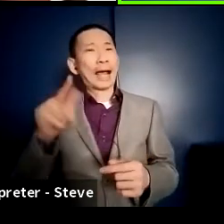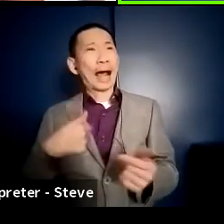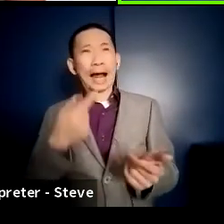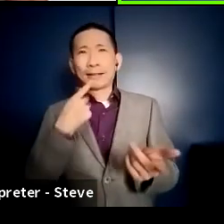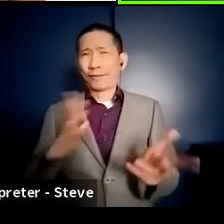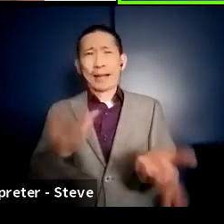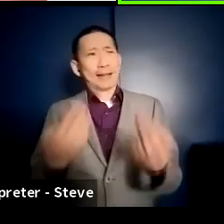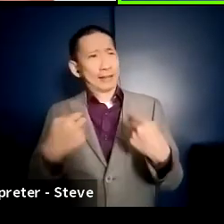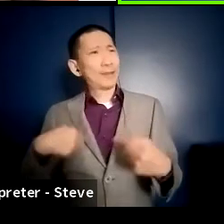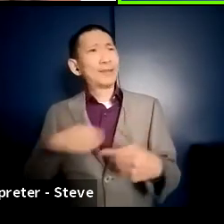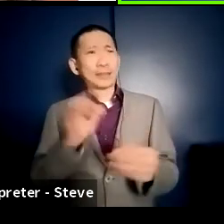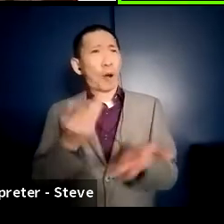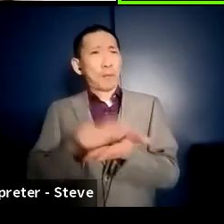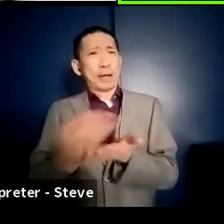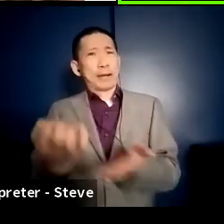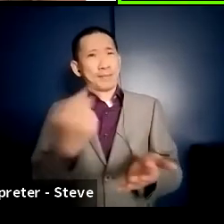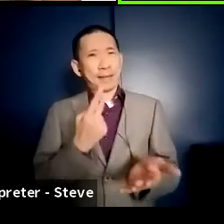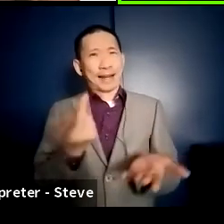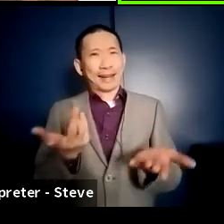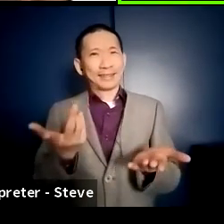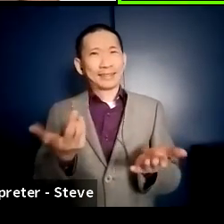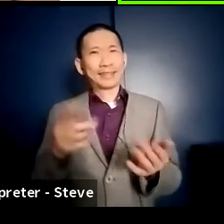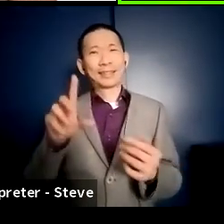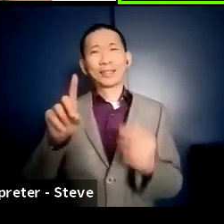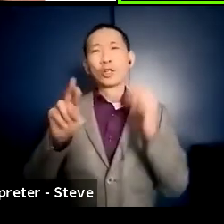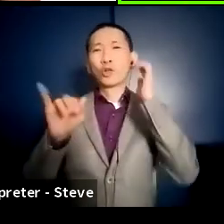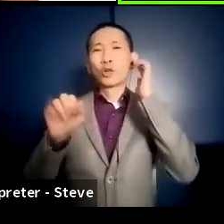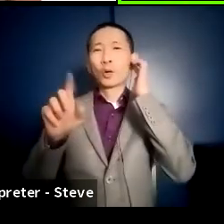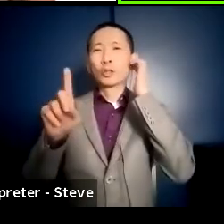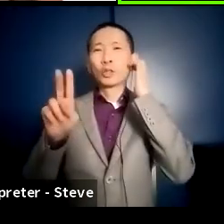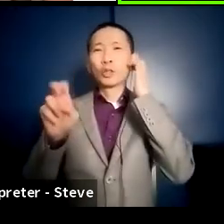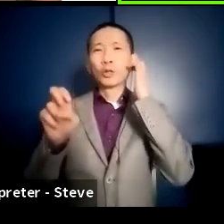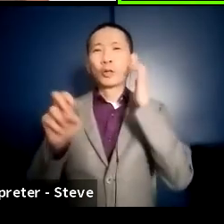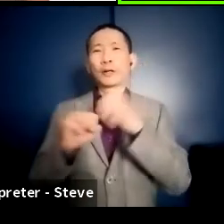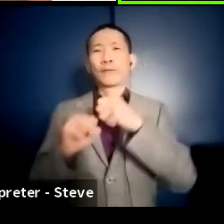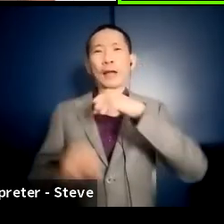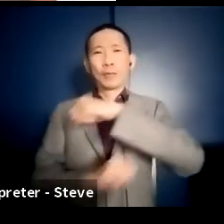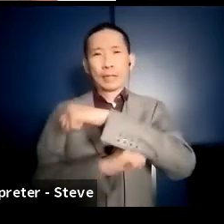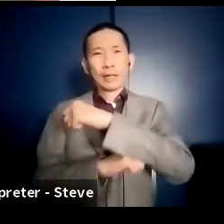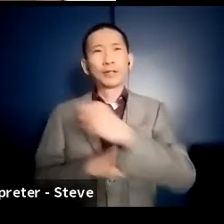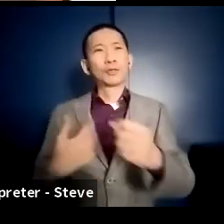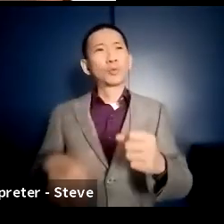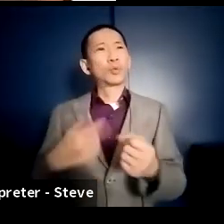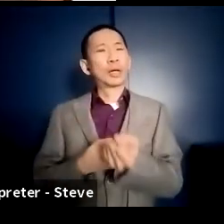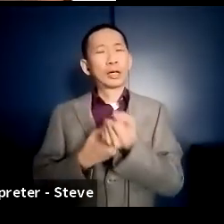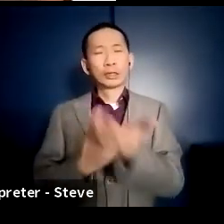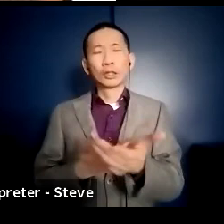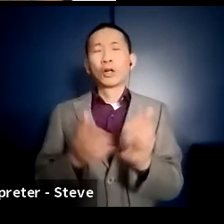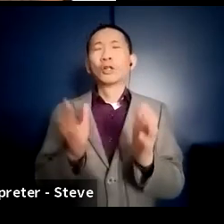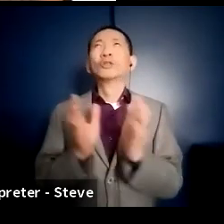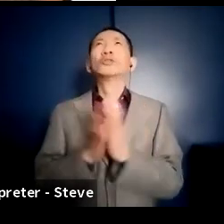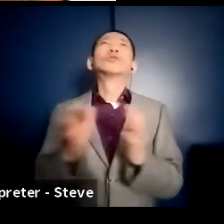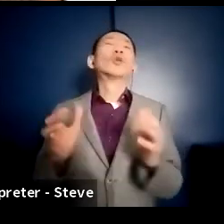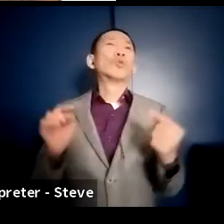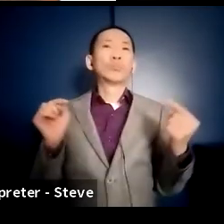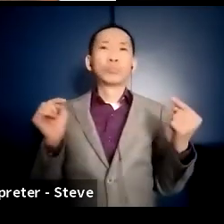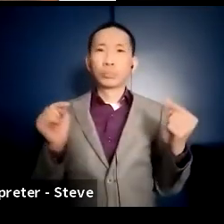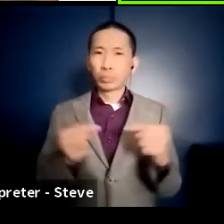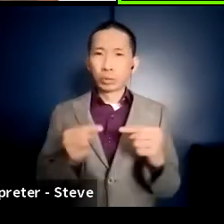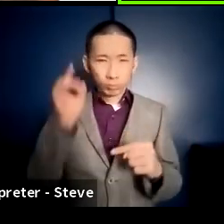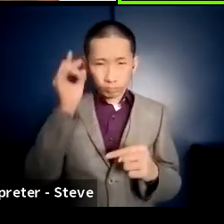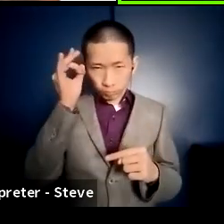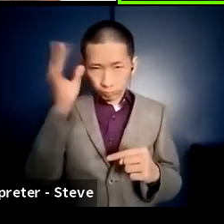back. I mean, the Doris Duke Foundation especially has caused so much harm, like